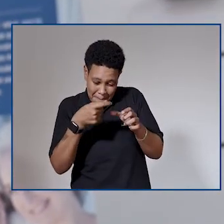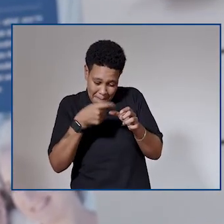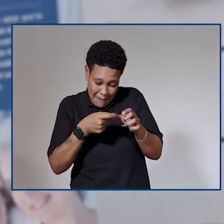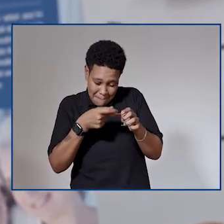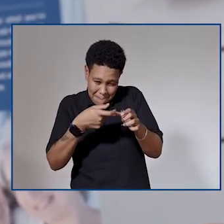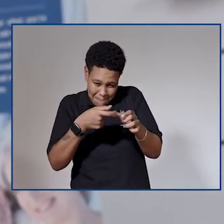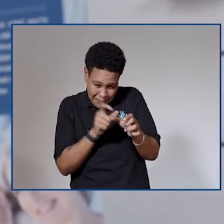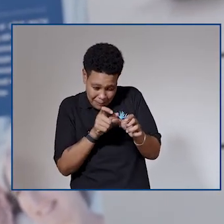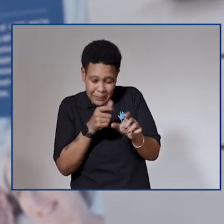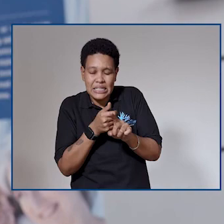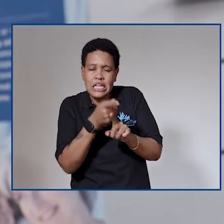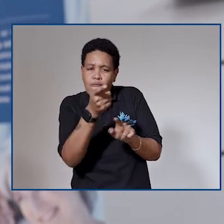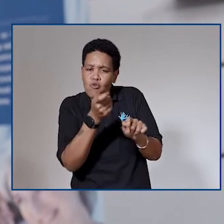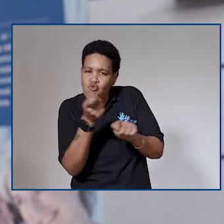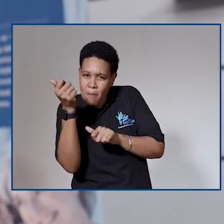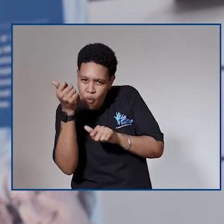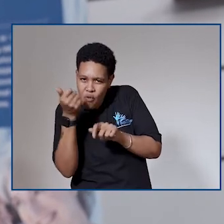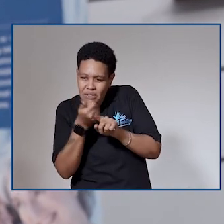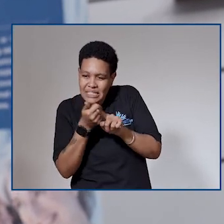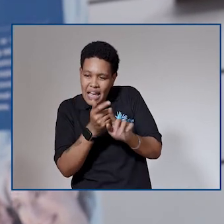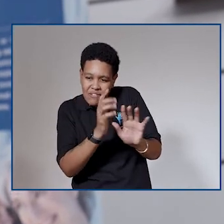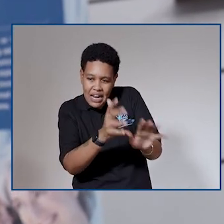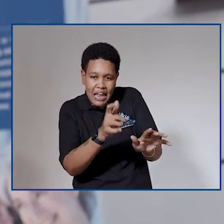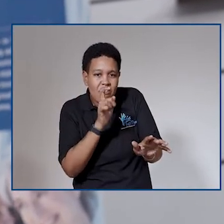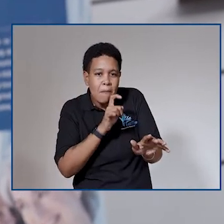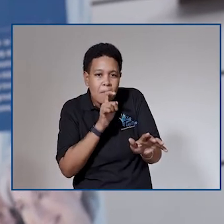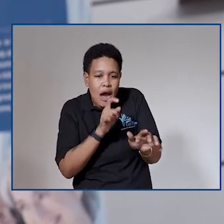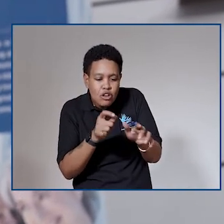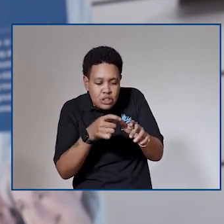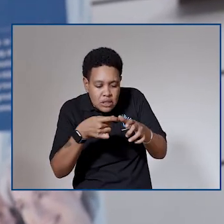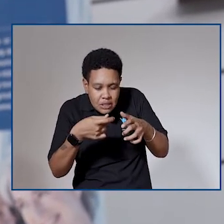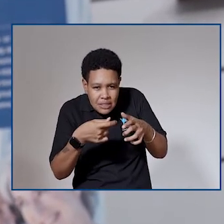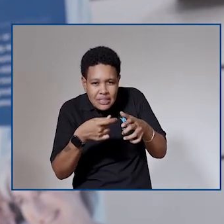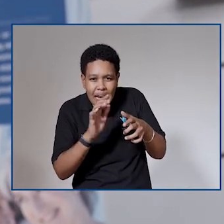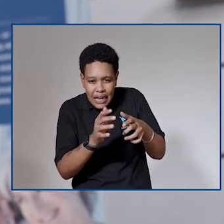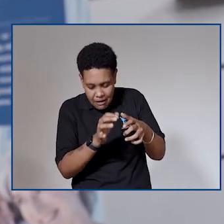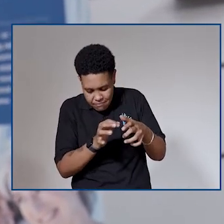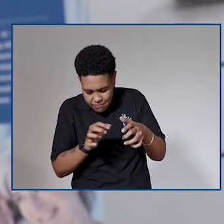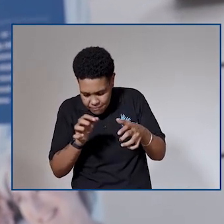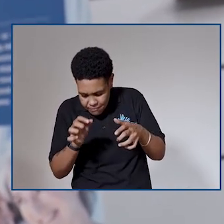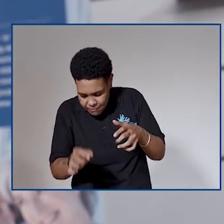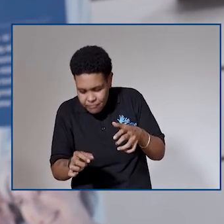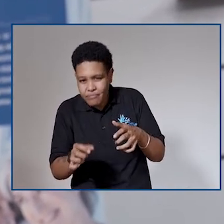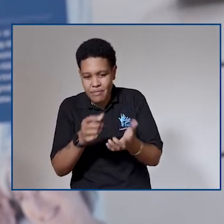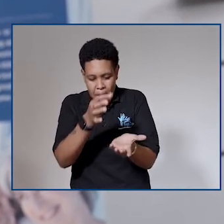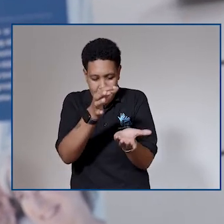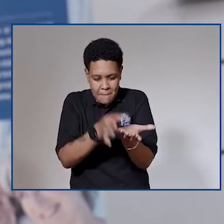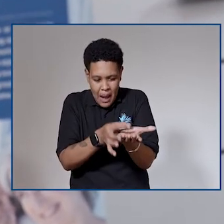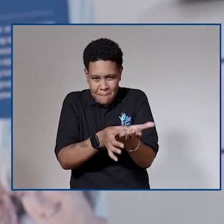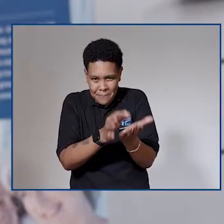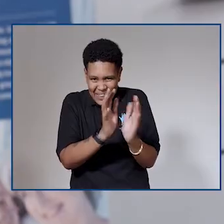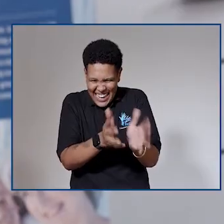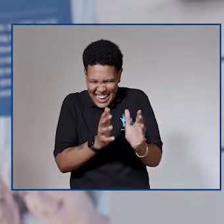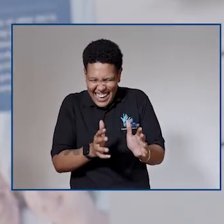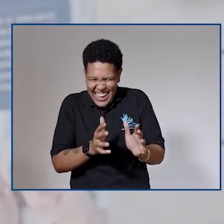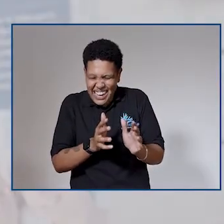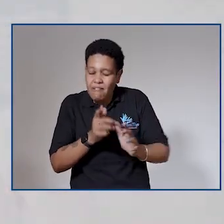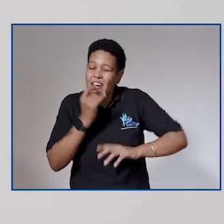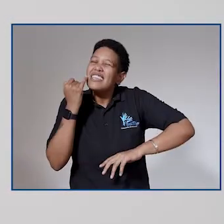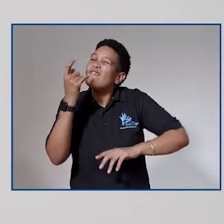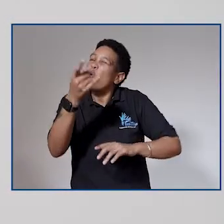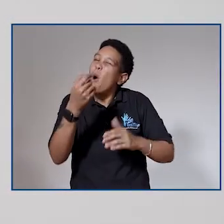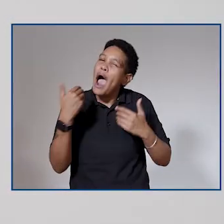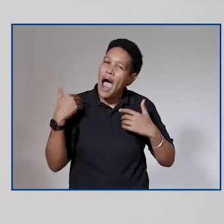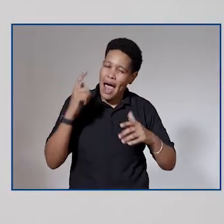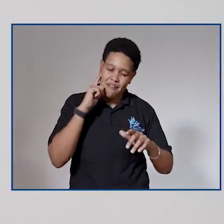then you remove it, leave the battery door open, put down in the case, And then if you have a behind